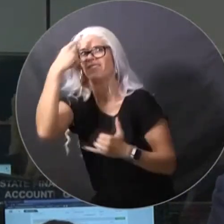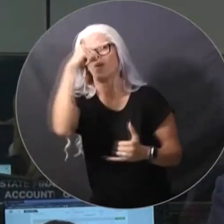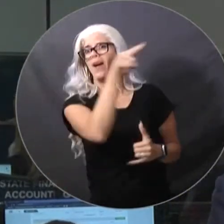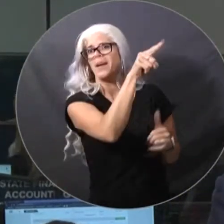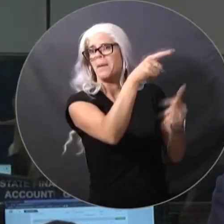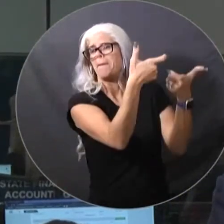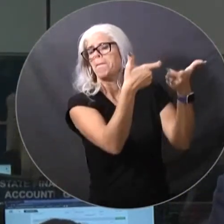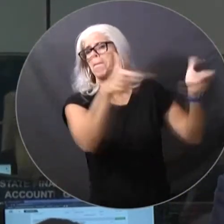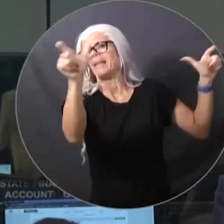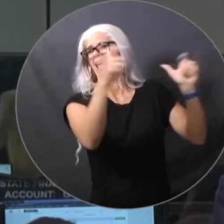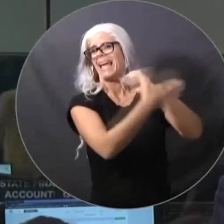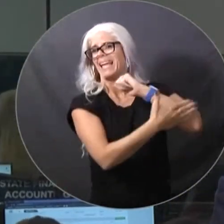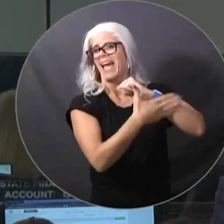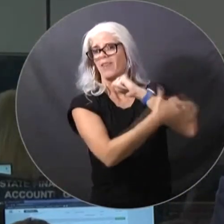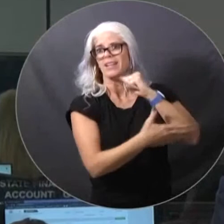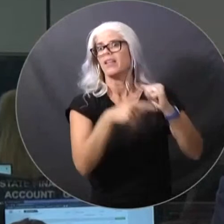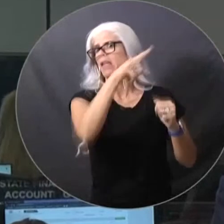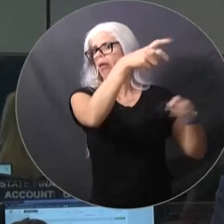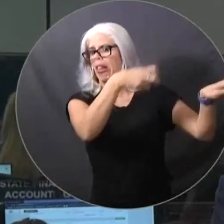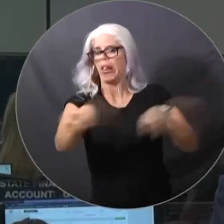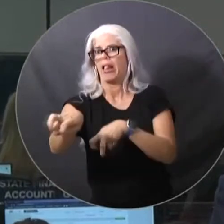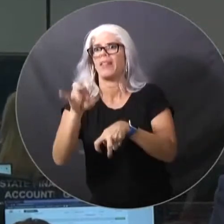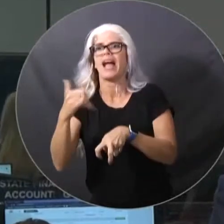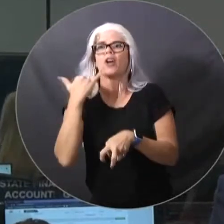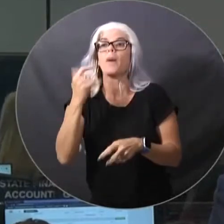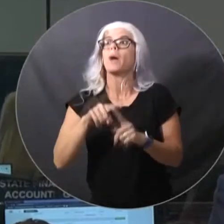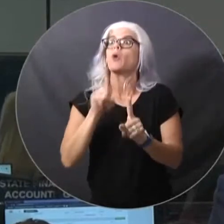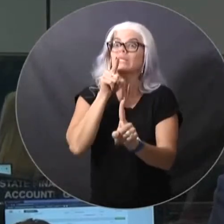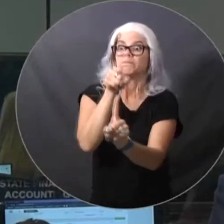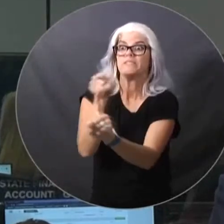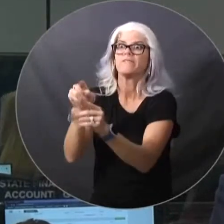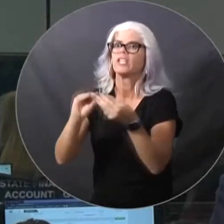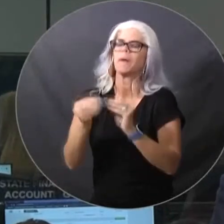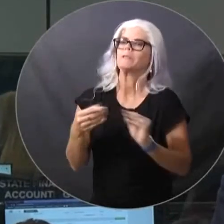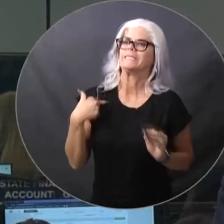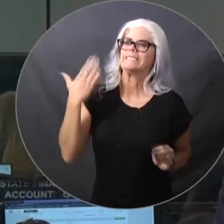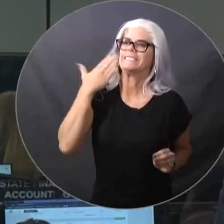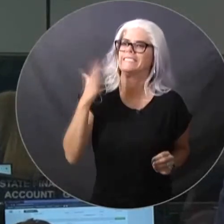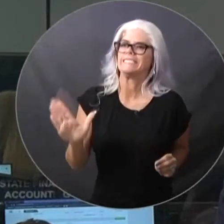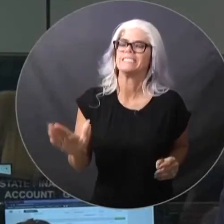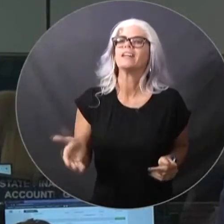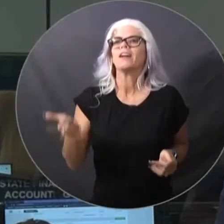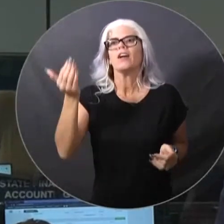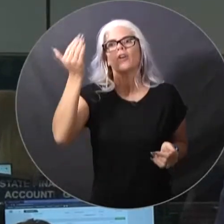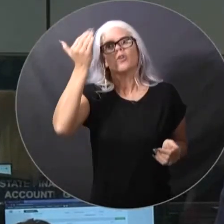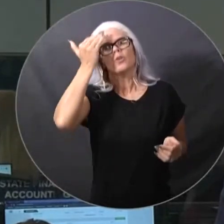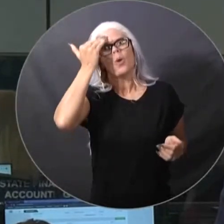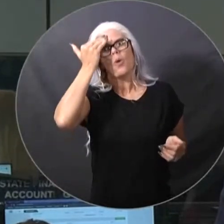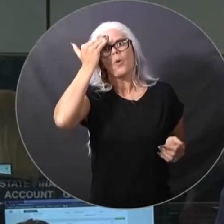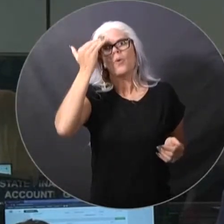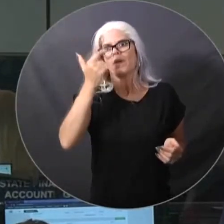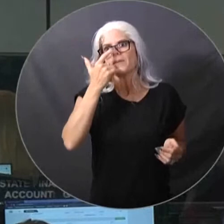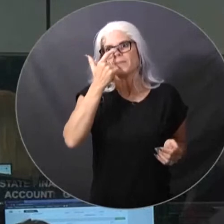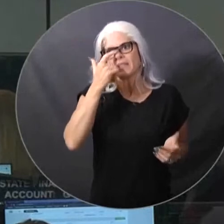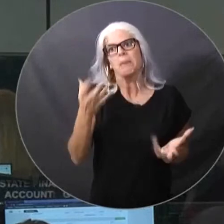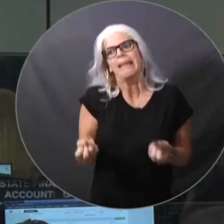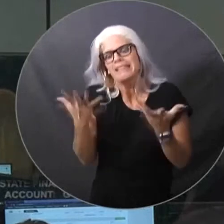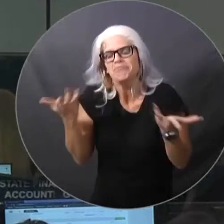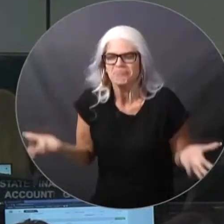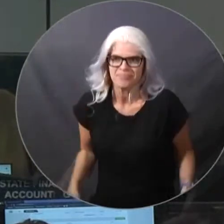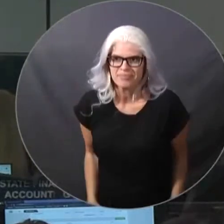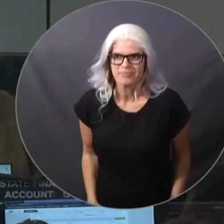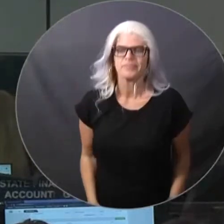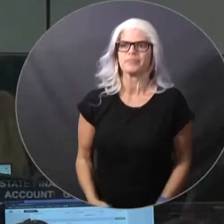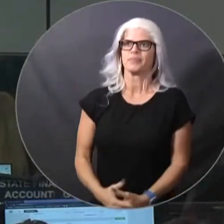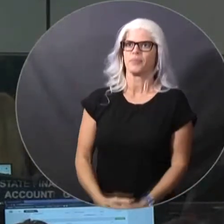can't really quantify that right now, but just go off the words that the emergency management directors at the local level told me. Sorry. Yes. Have